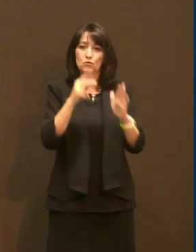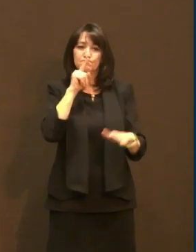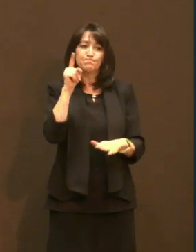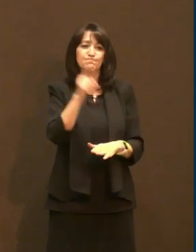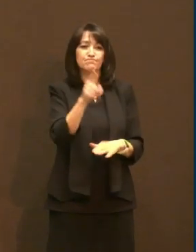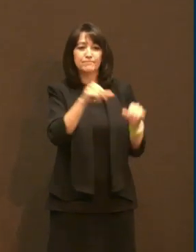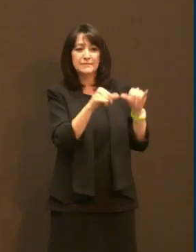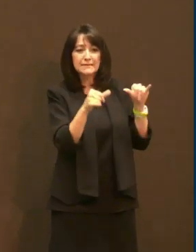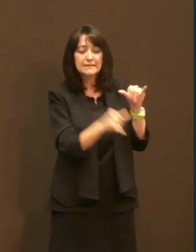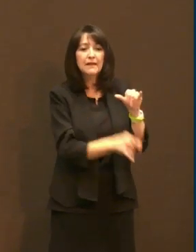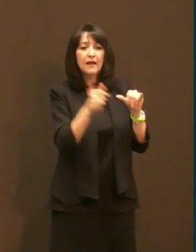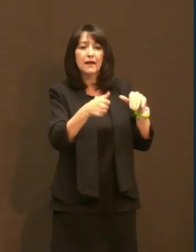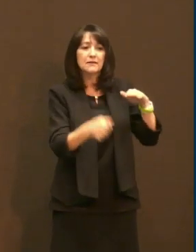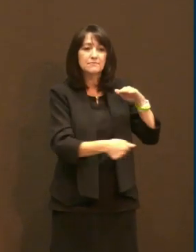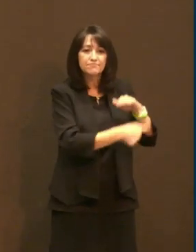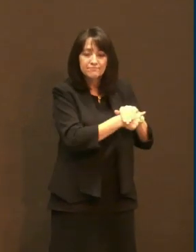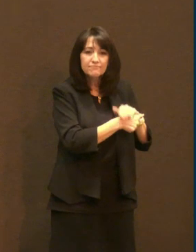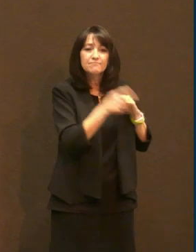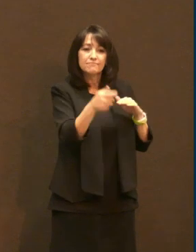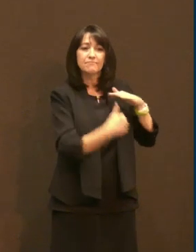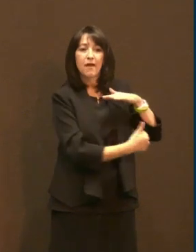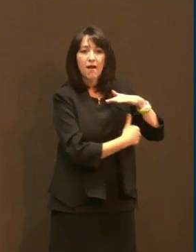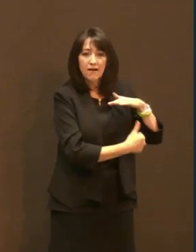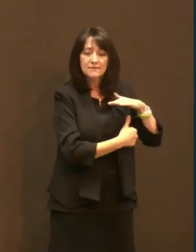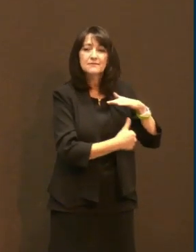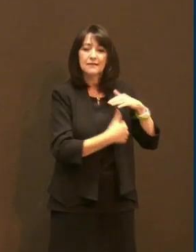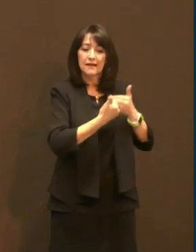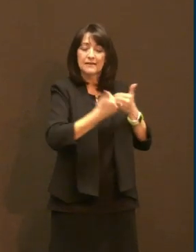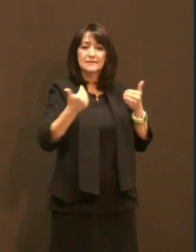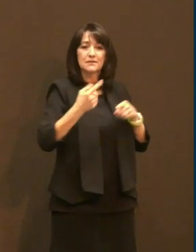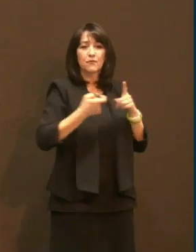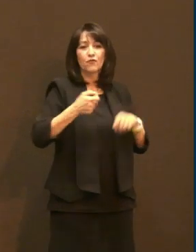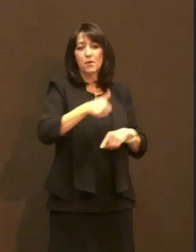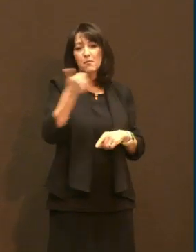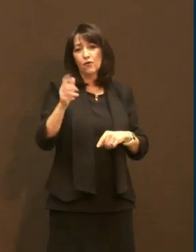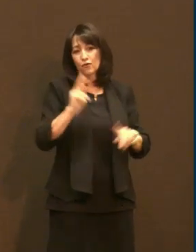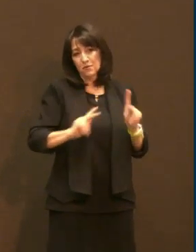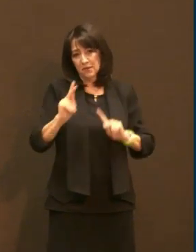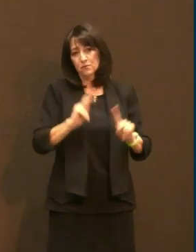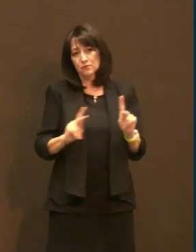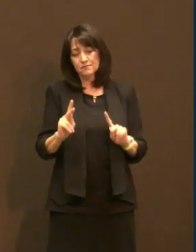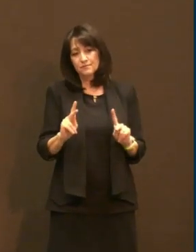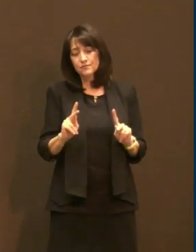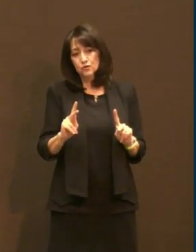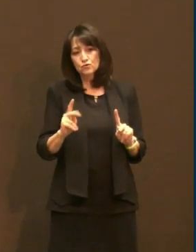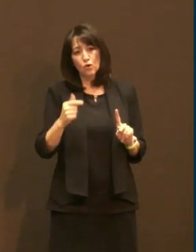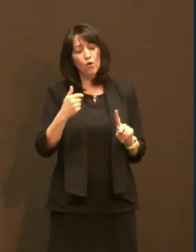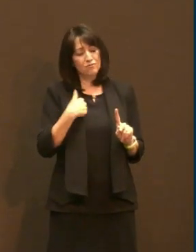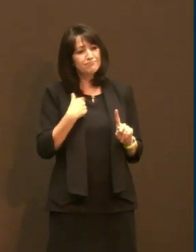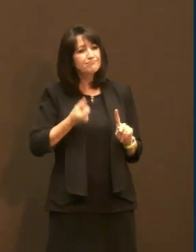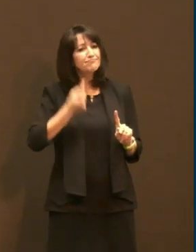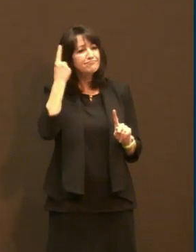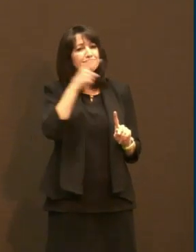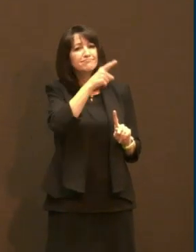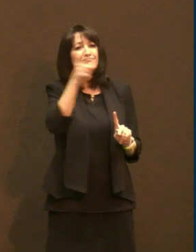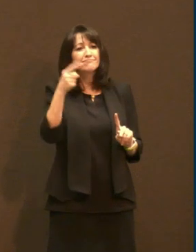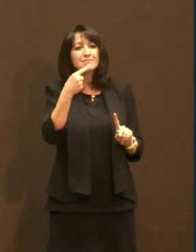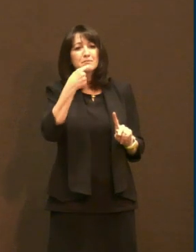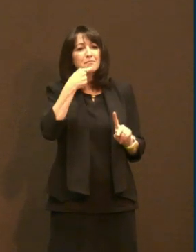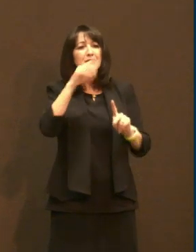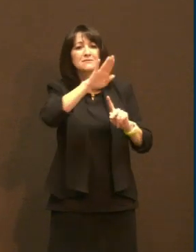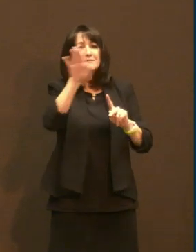and I know all the citizens of our state are in the same place. And so together, we've been able